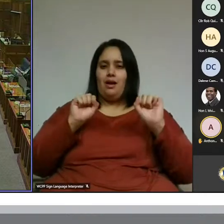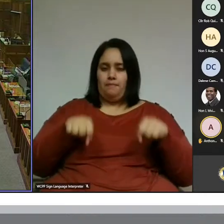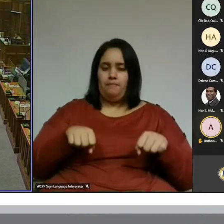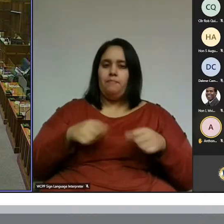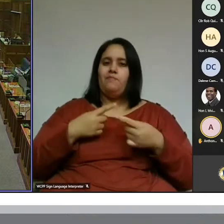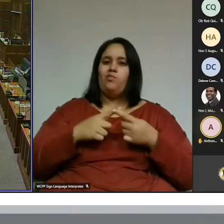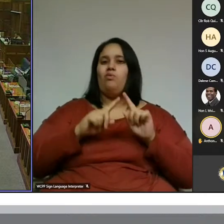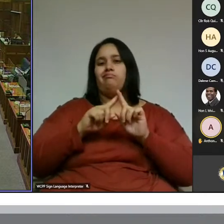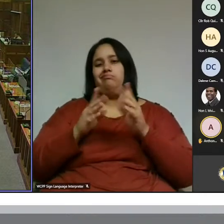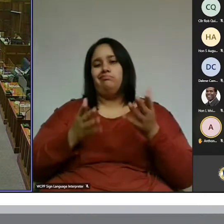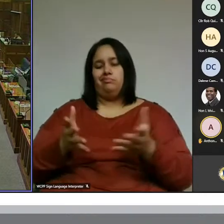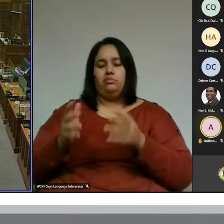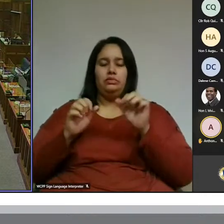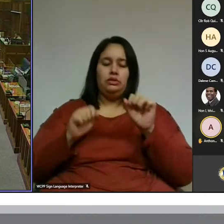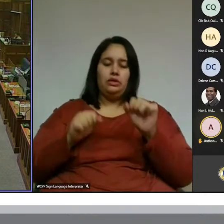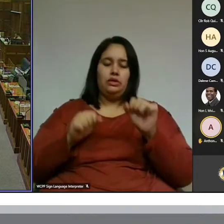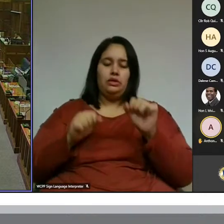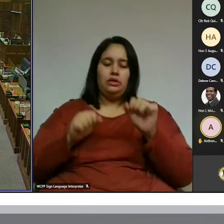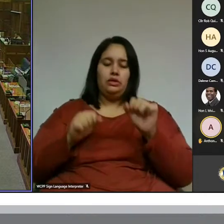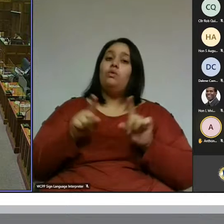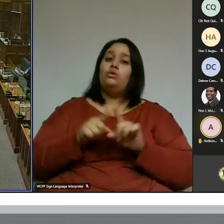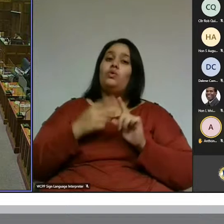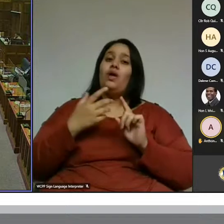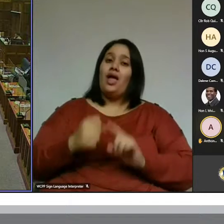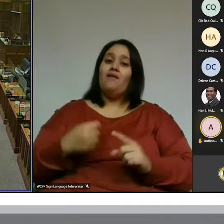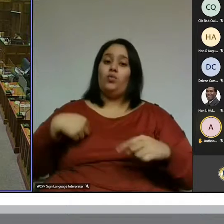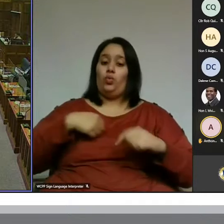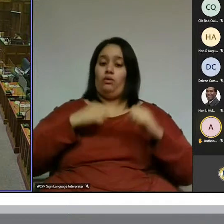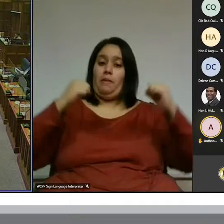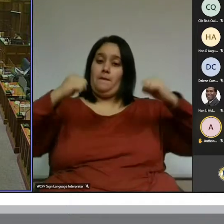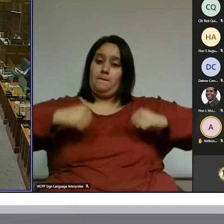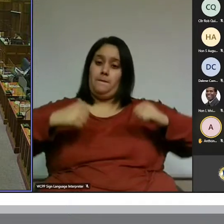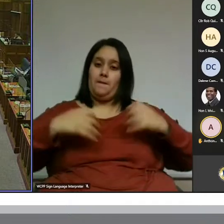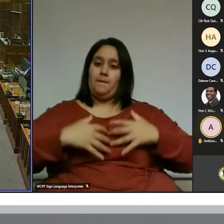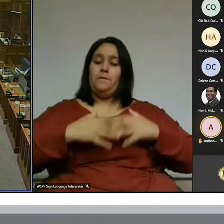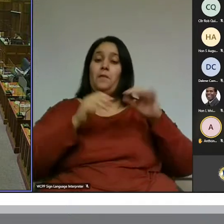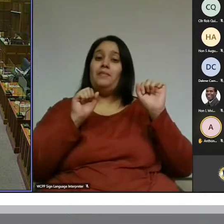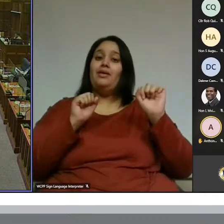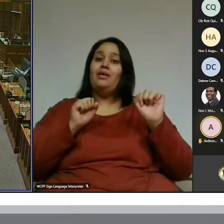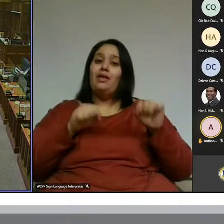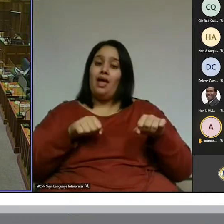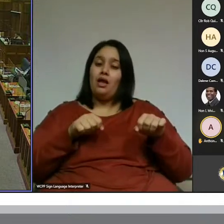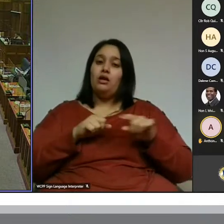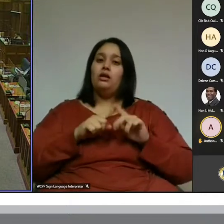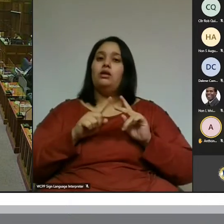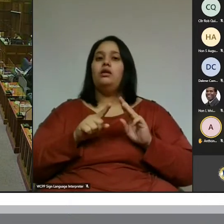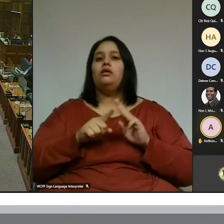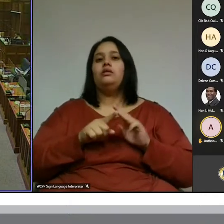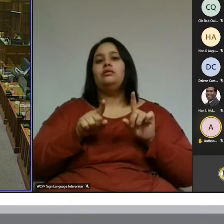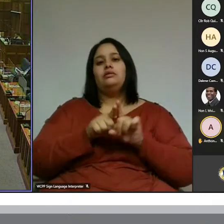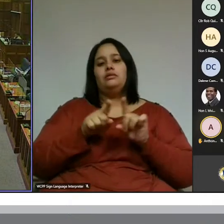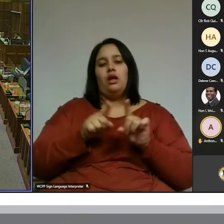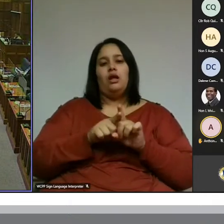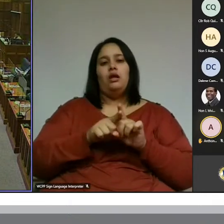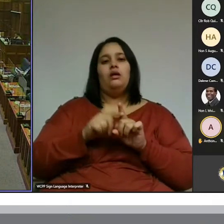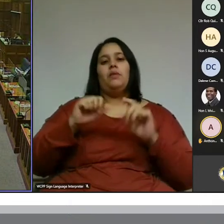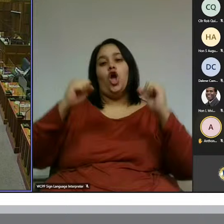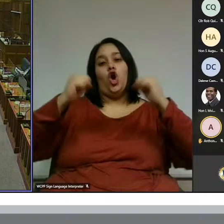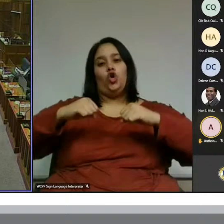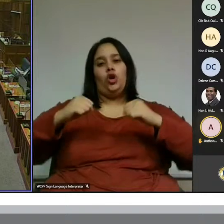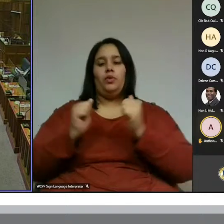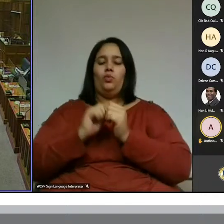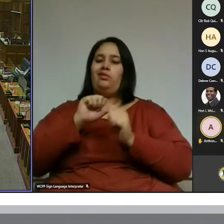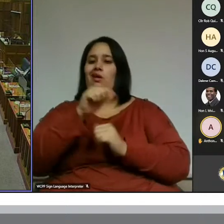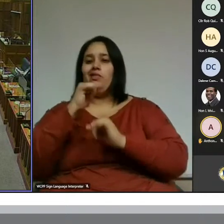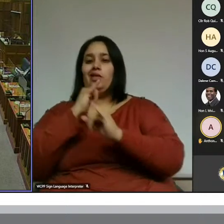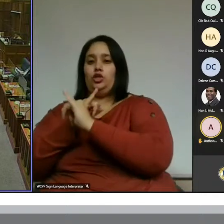way. There are also agreements one can undertake, as well as agreements with other entities